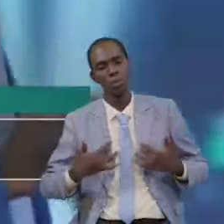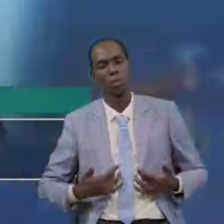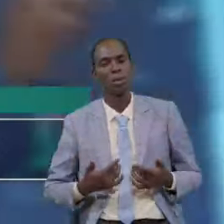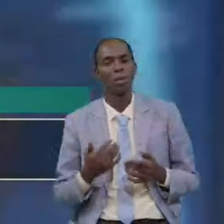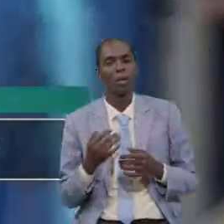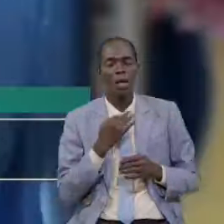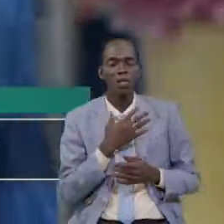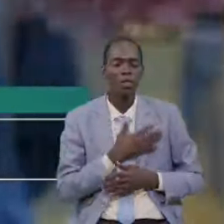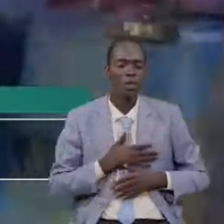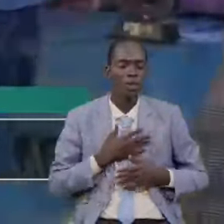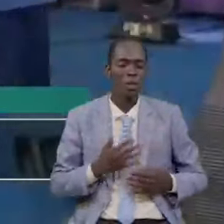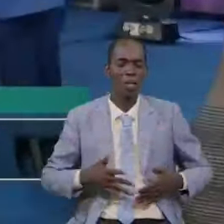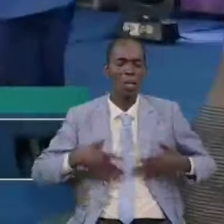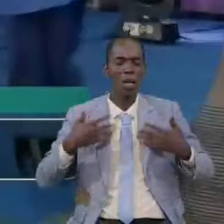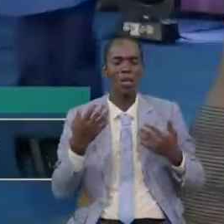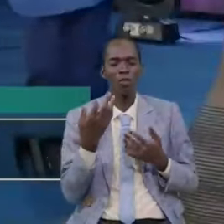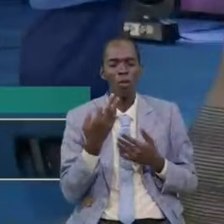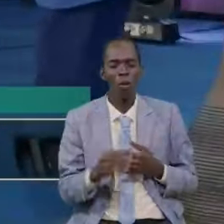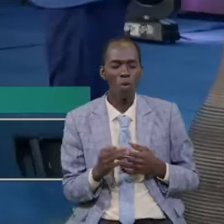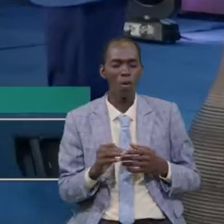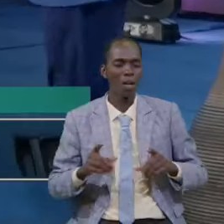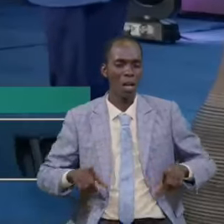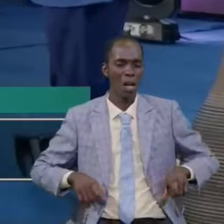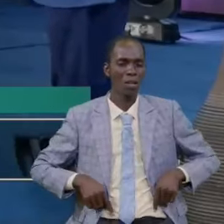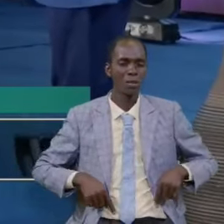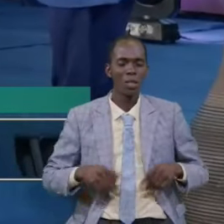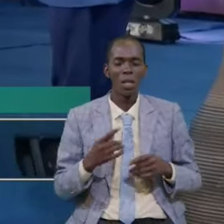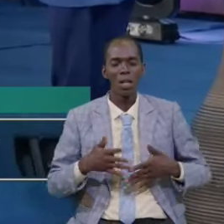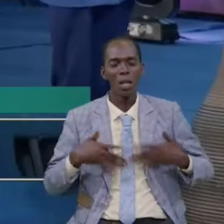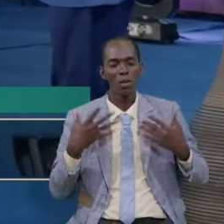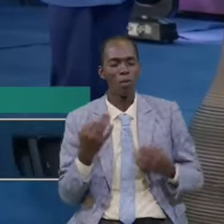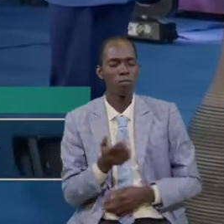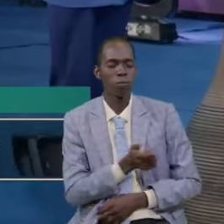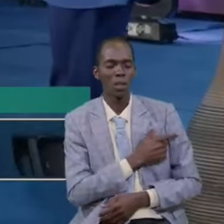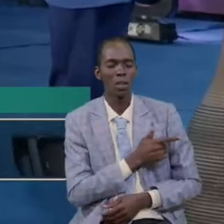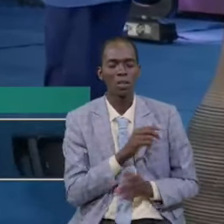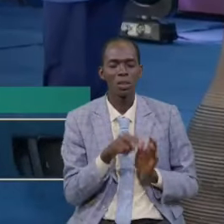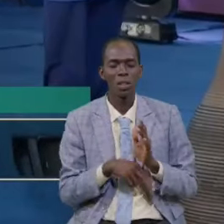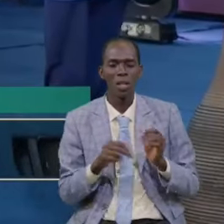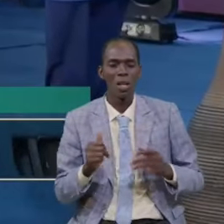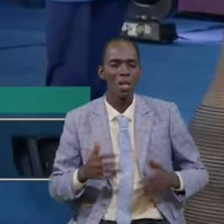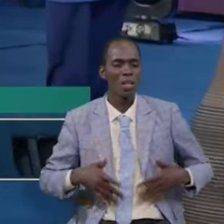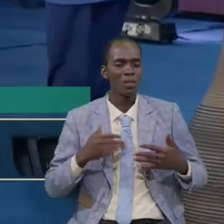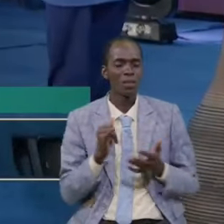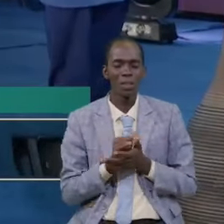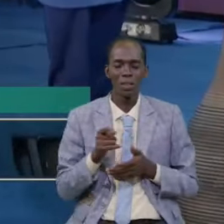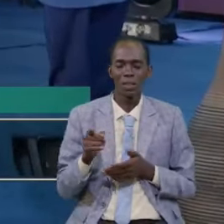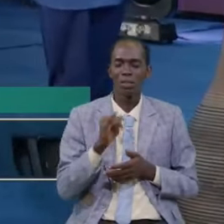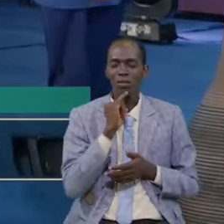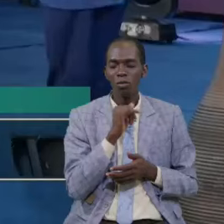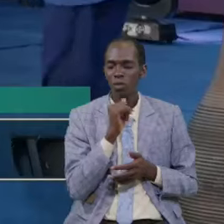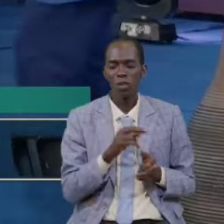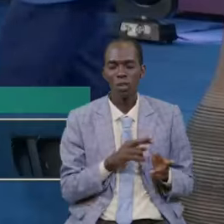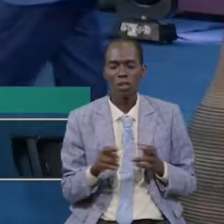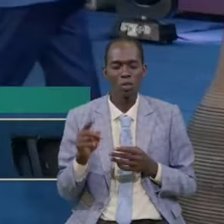a life of laziness, a life that is not willing to rise and move, that fellow never gets